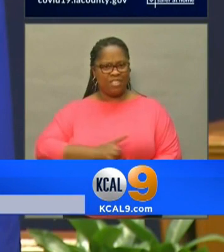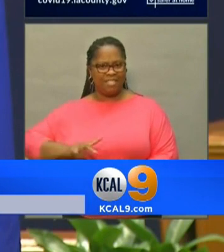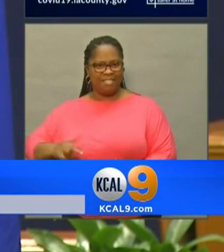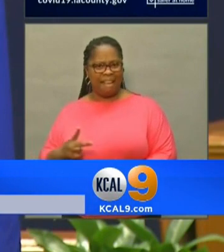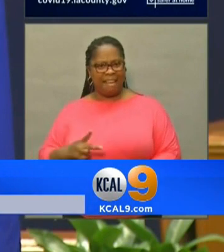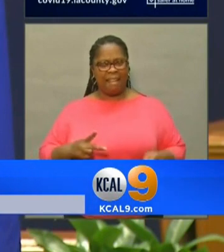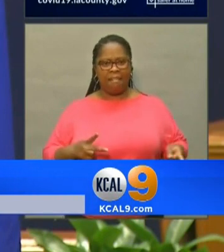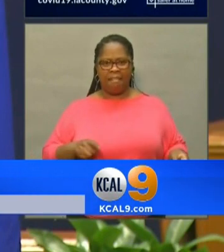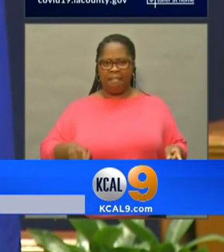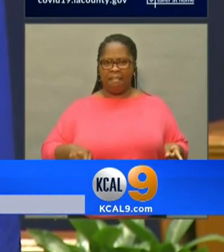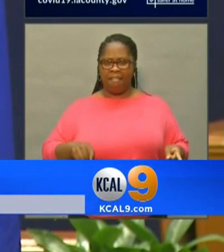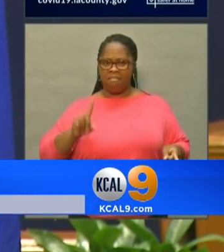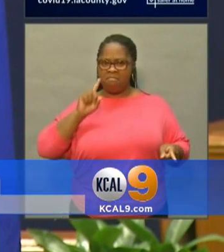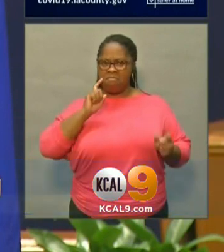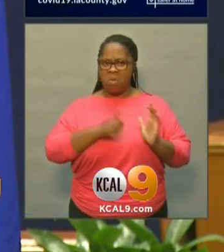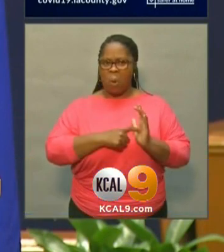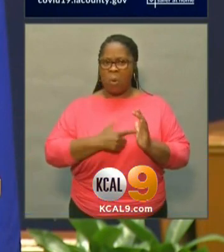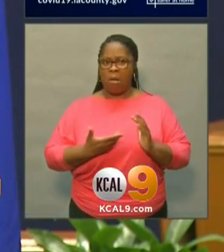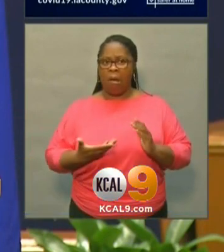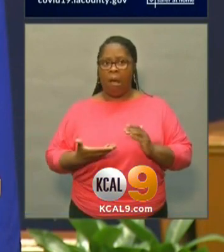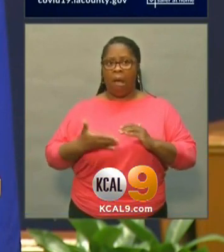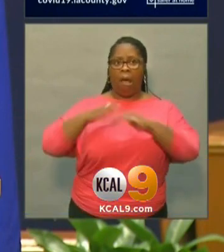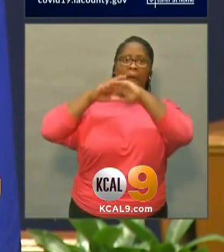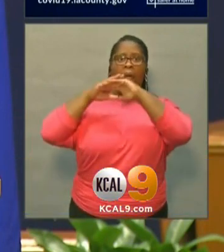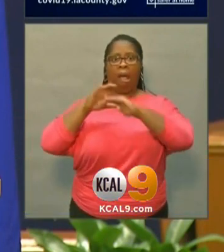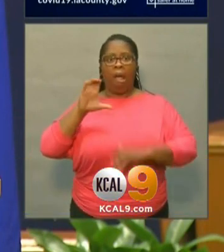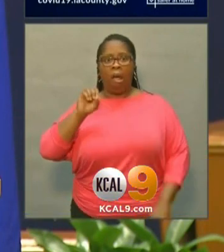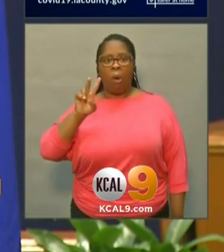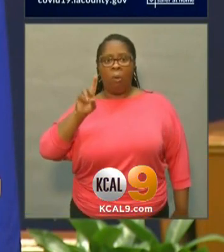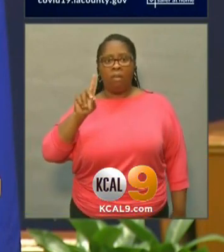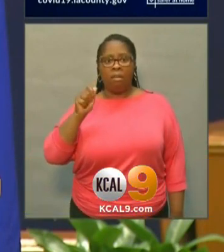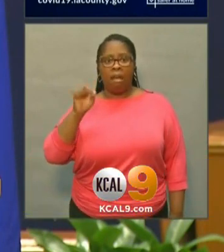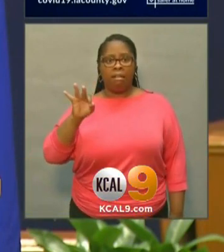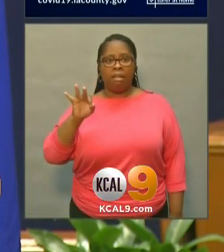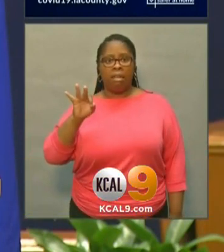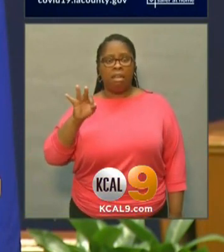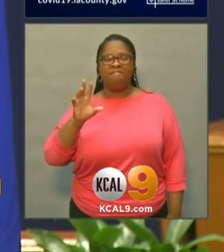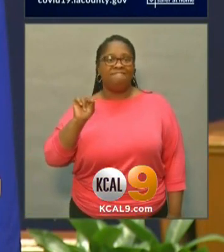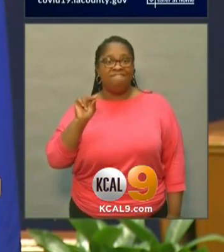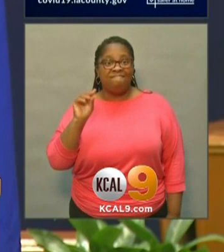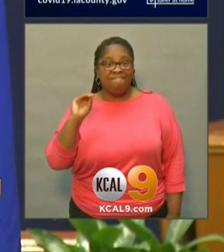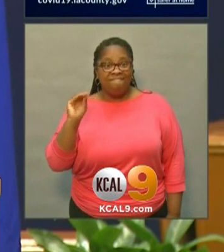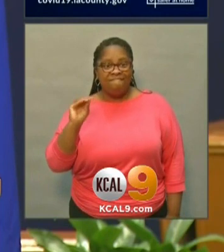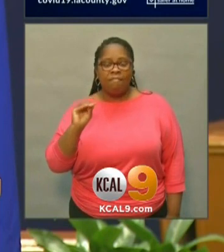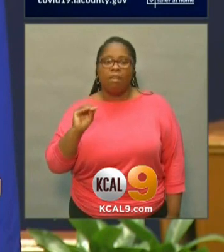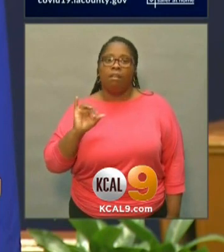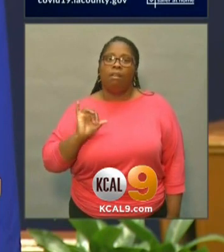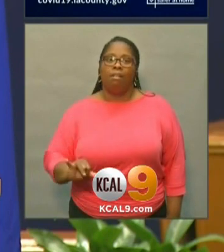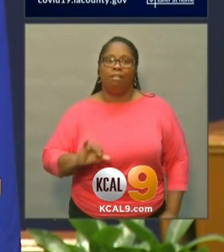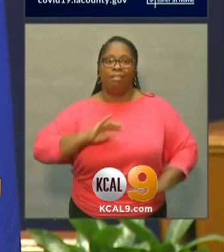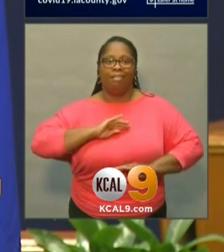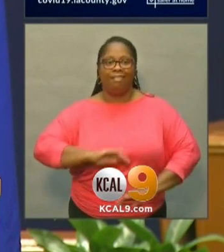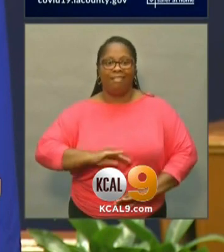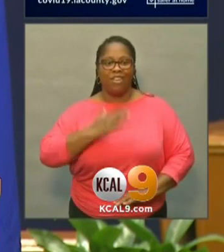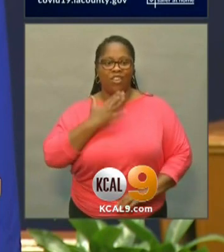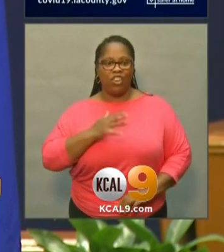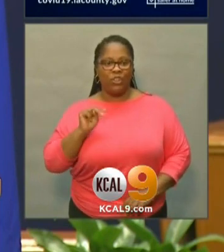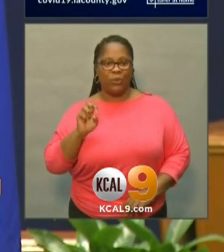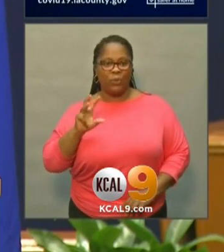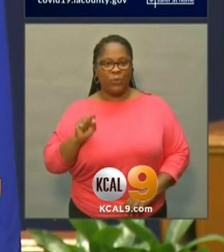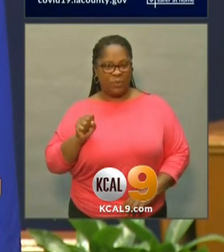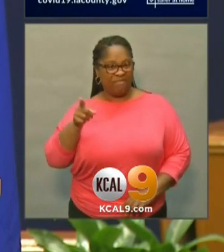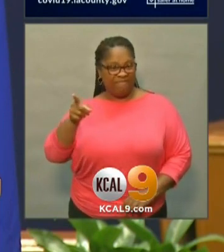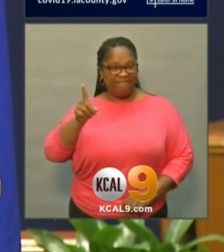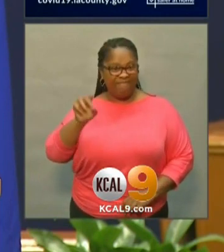big increase in incidence of COVID-19, which is good news. And this is what Dr. Ferrer emphasized, that this shows